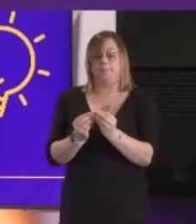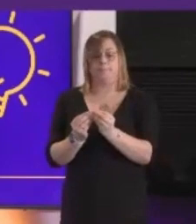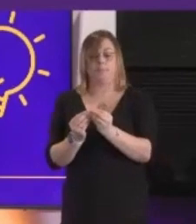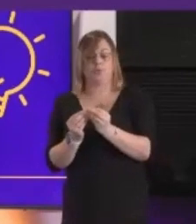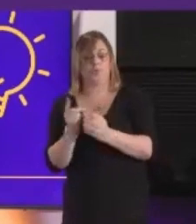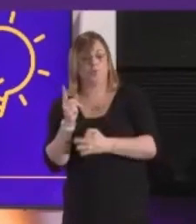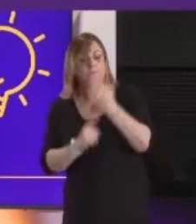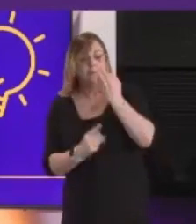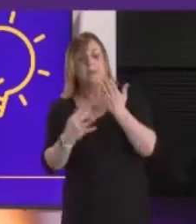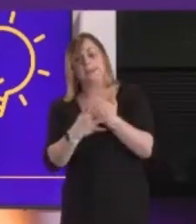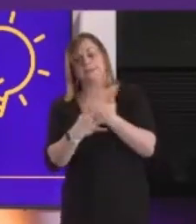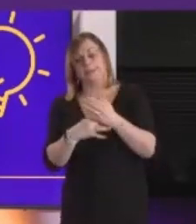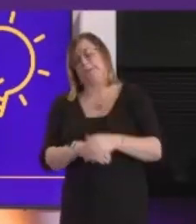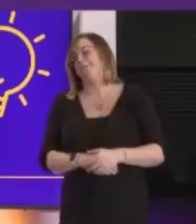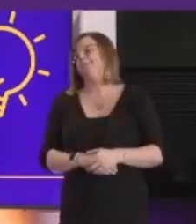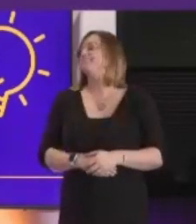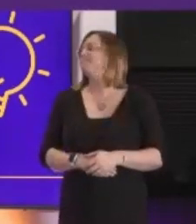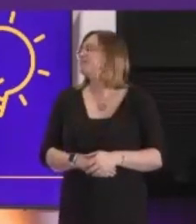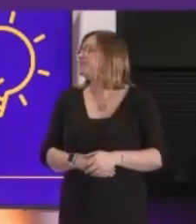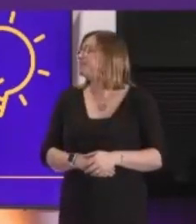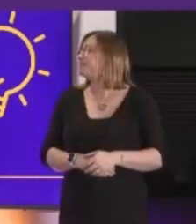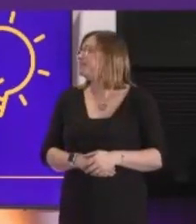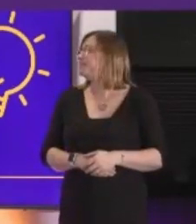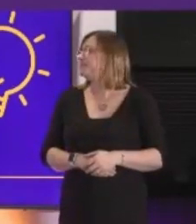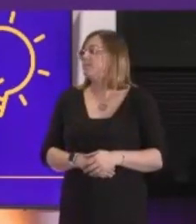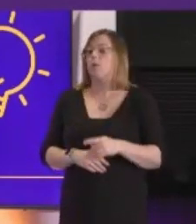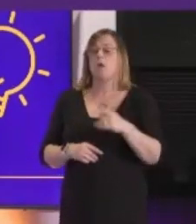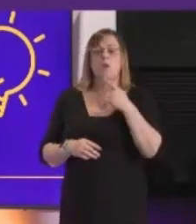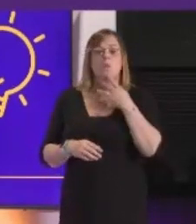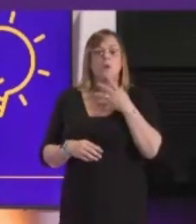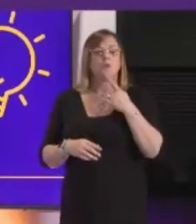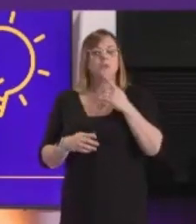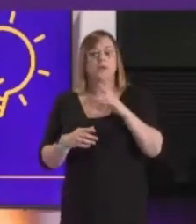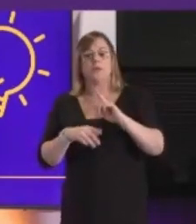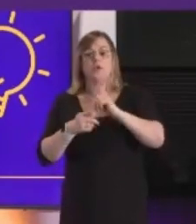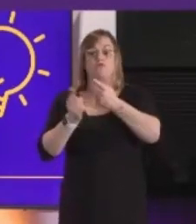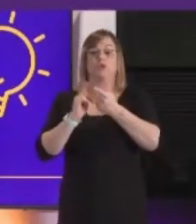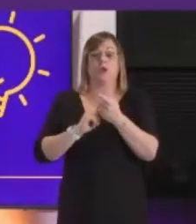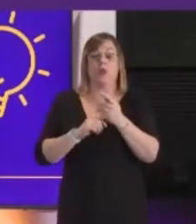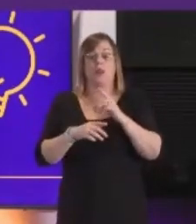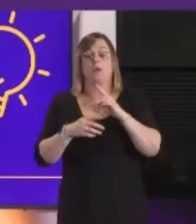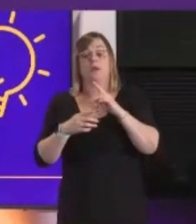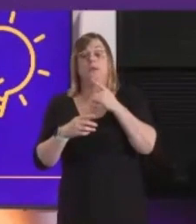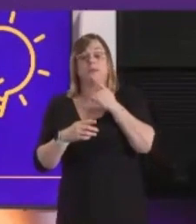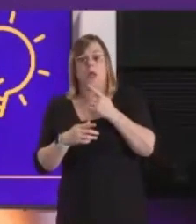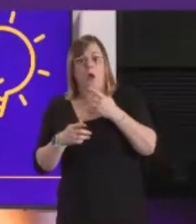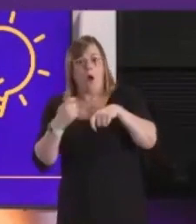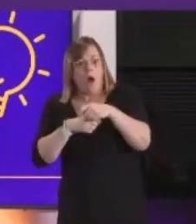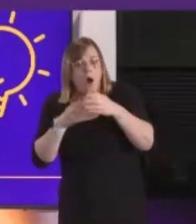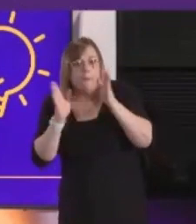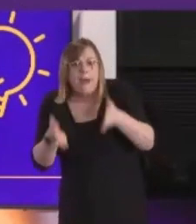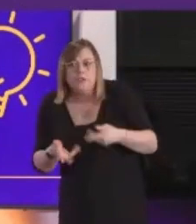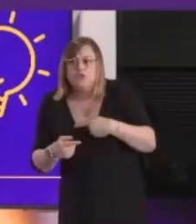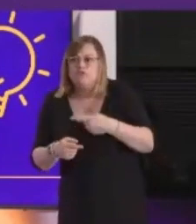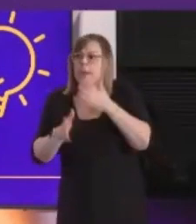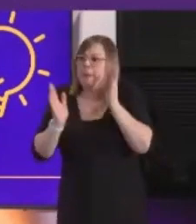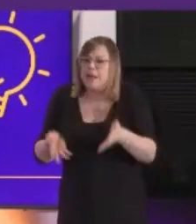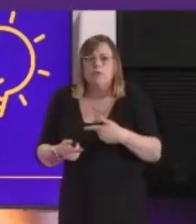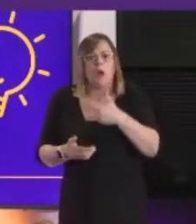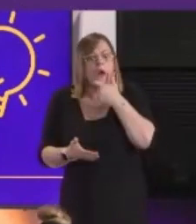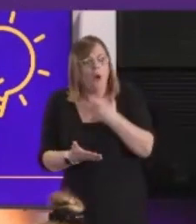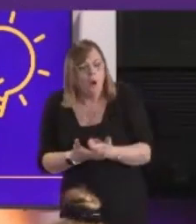accessibility. When you said that in the meeting we were in originally, there was an audible gasp in the room when people said, it's mandatory, she made it